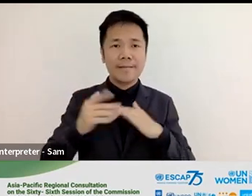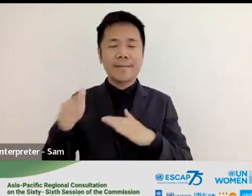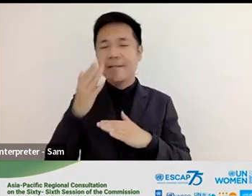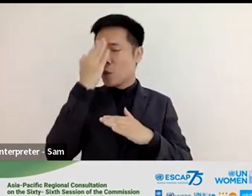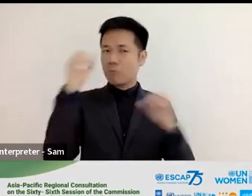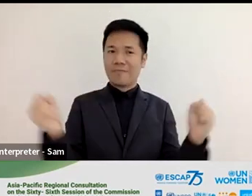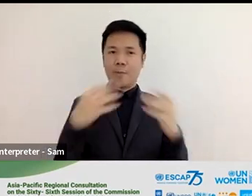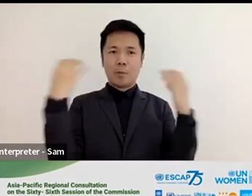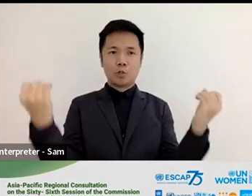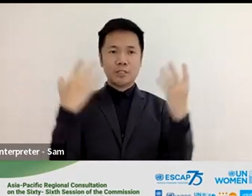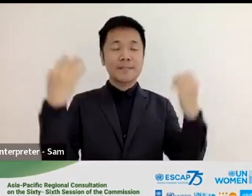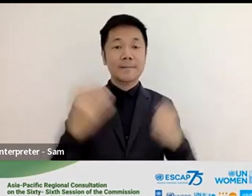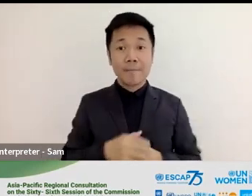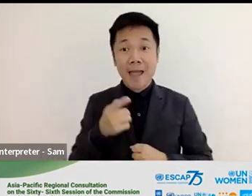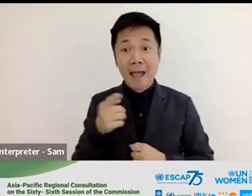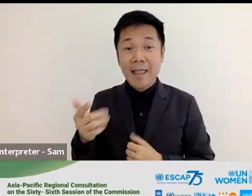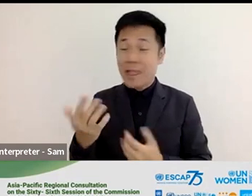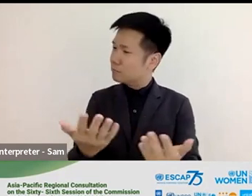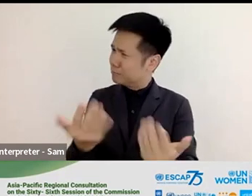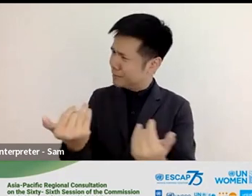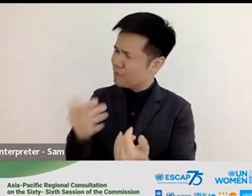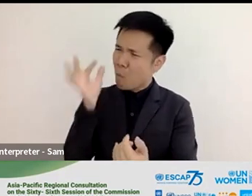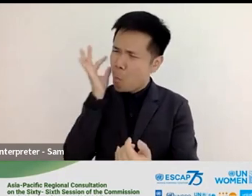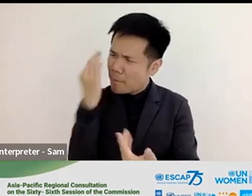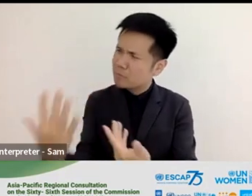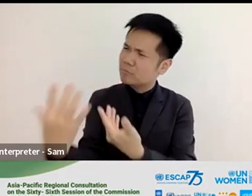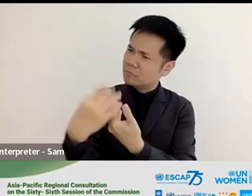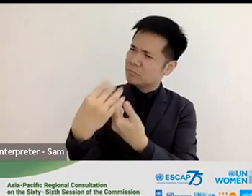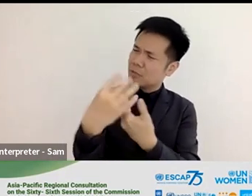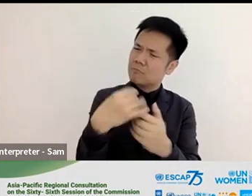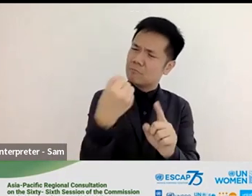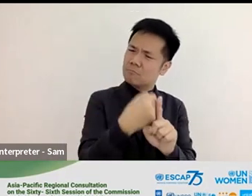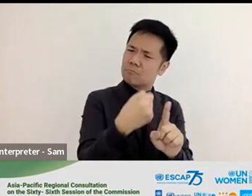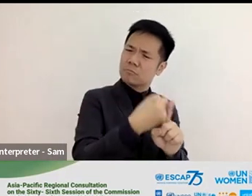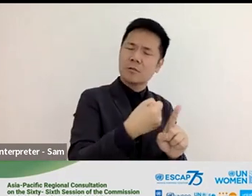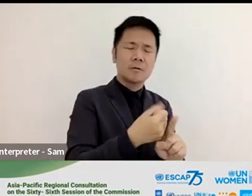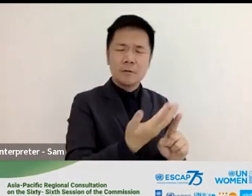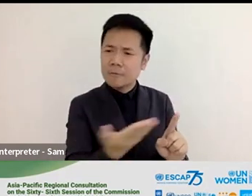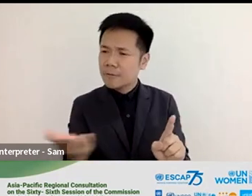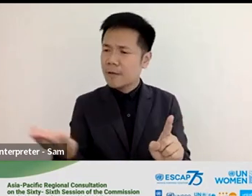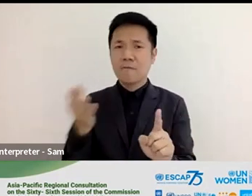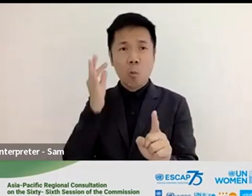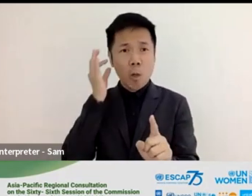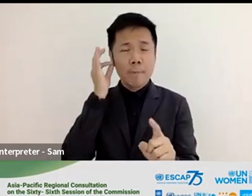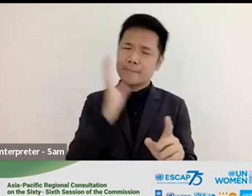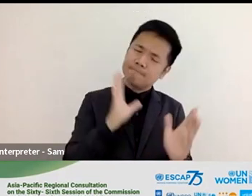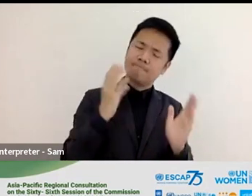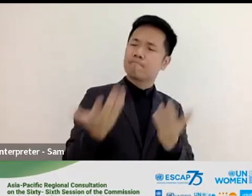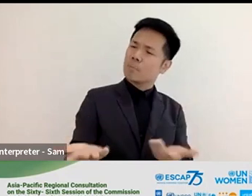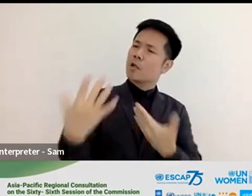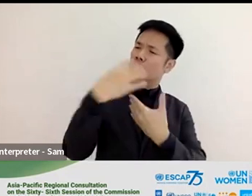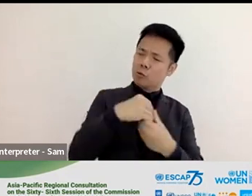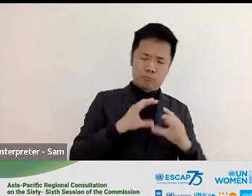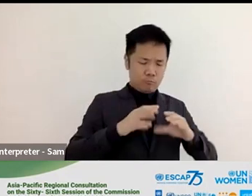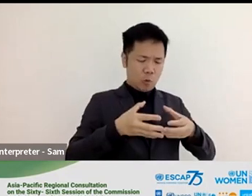collects information from women to be an advocacy platform to enable them to be part of the decision-making in disaster